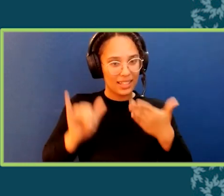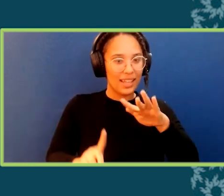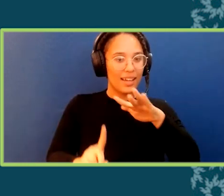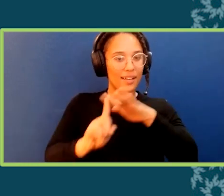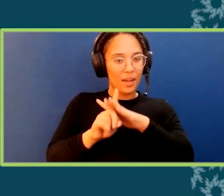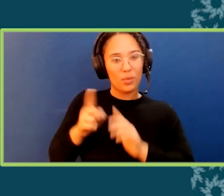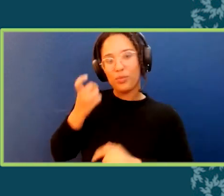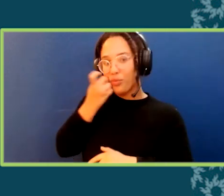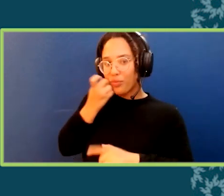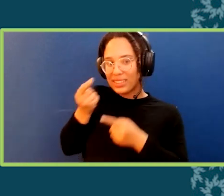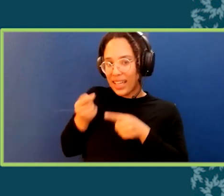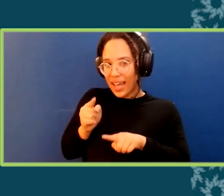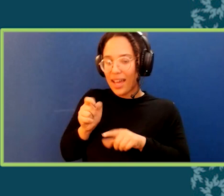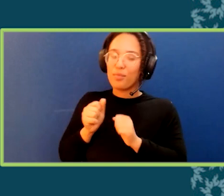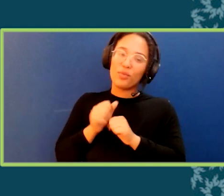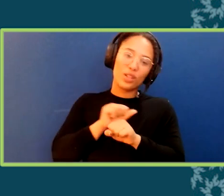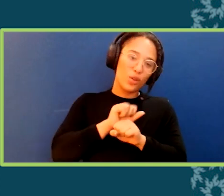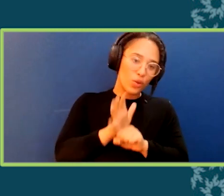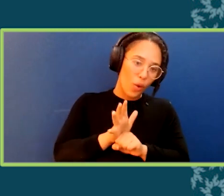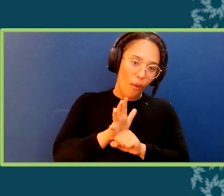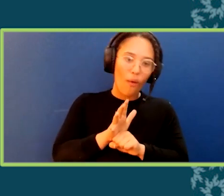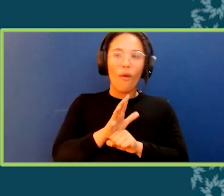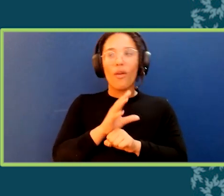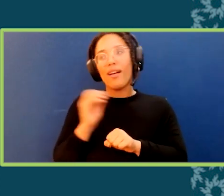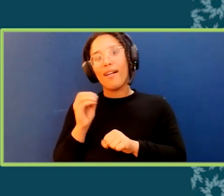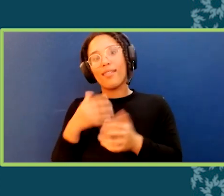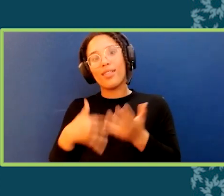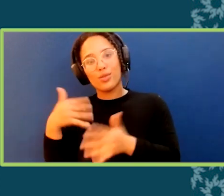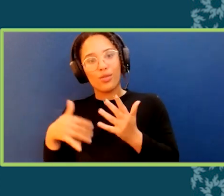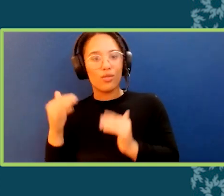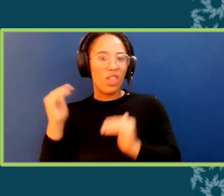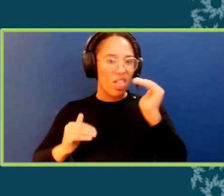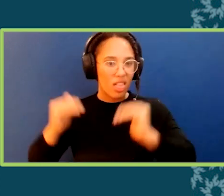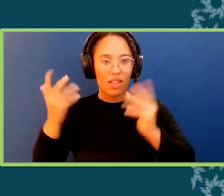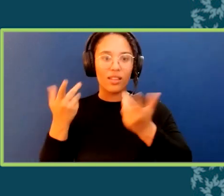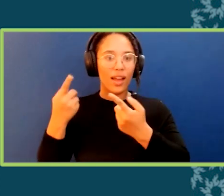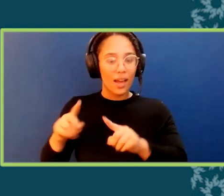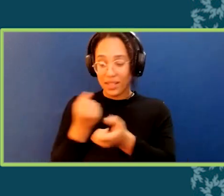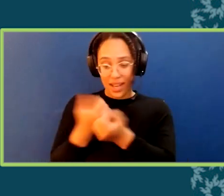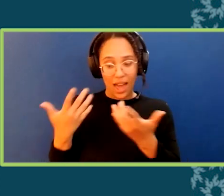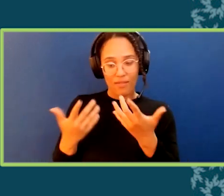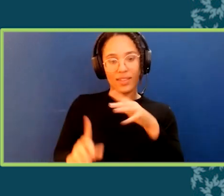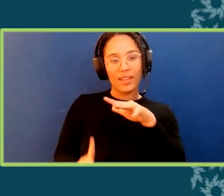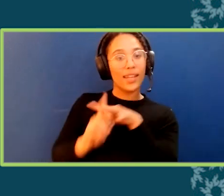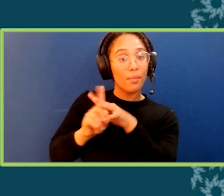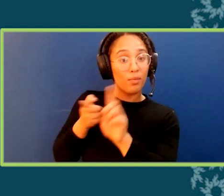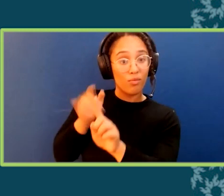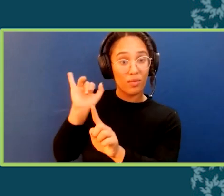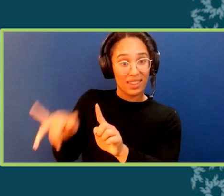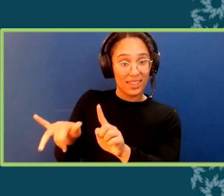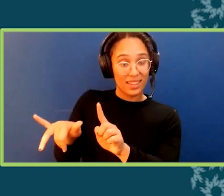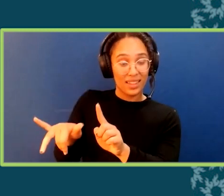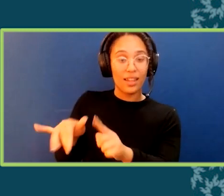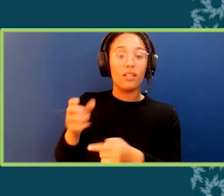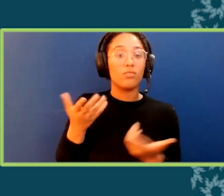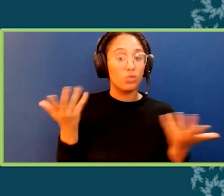the pandemic and the social injustices and all the other things that have come up. I think the one thing that has come up is that organizations